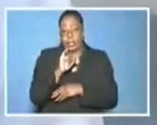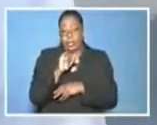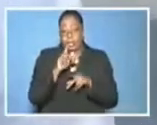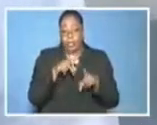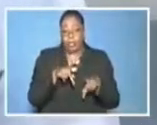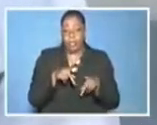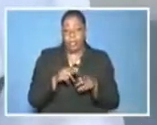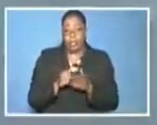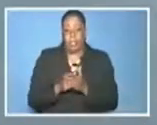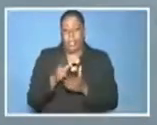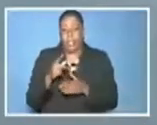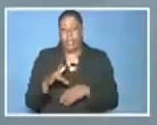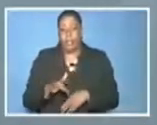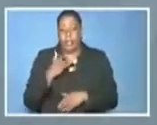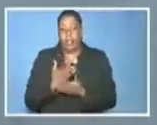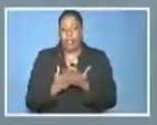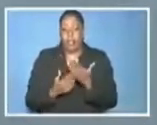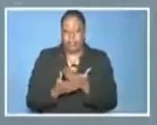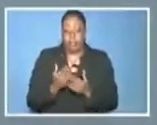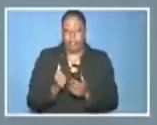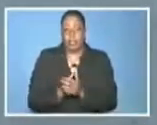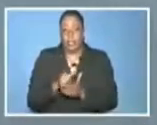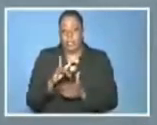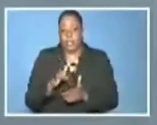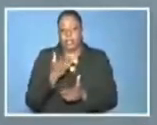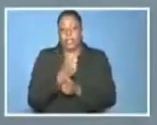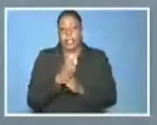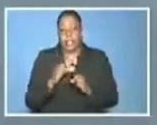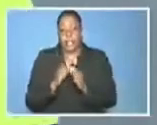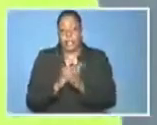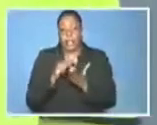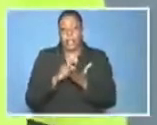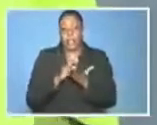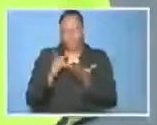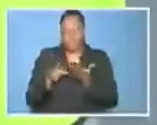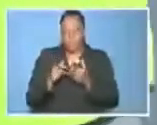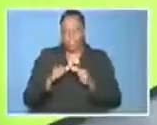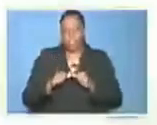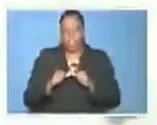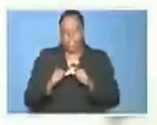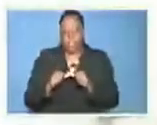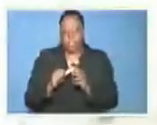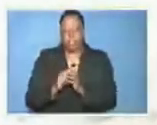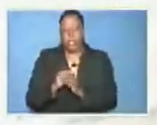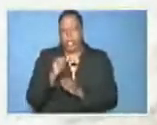know, they feel very comfortable, they feel very safe. The road improvement project continues, and officials are eyeing a